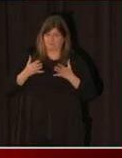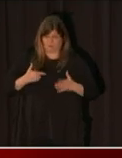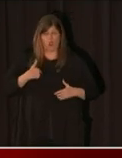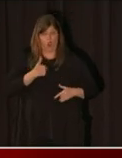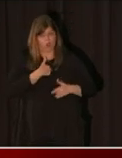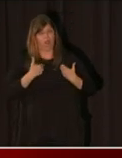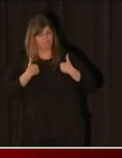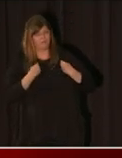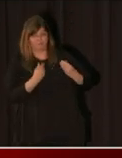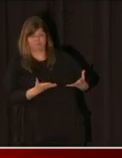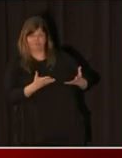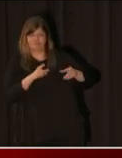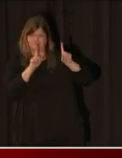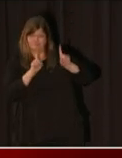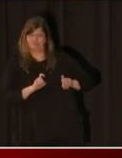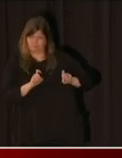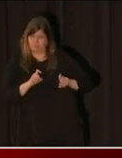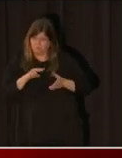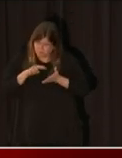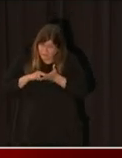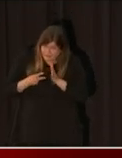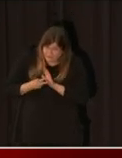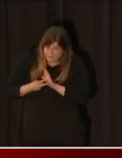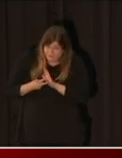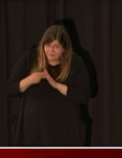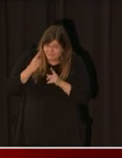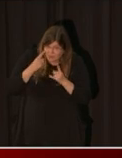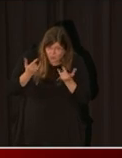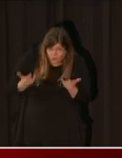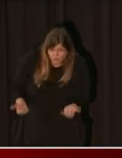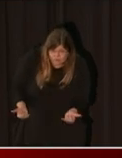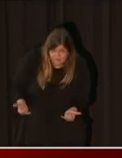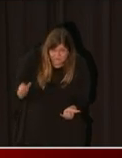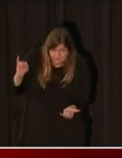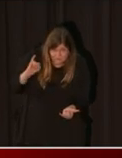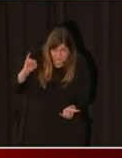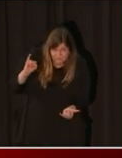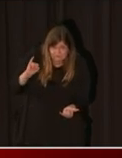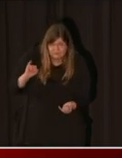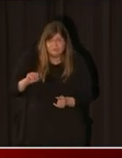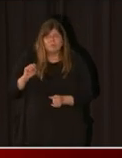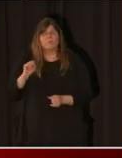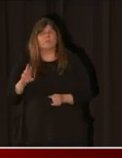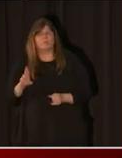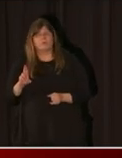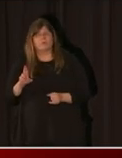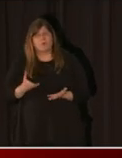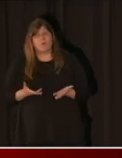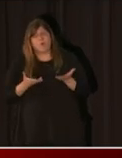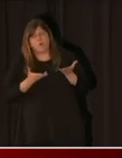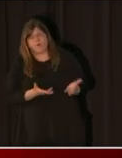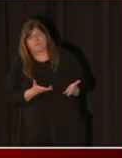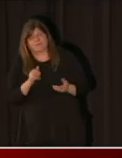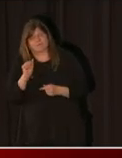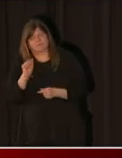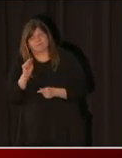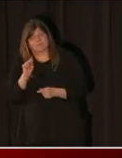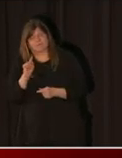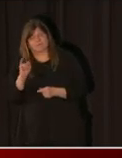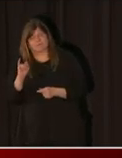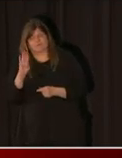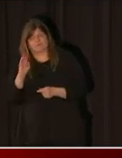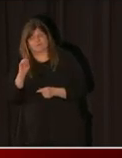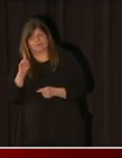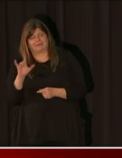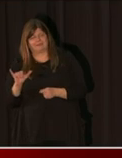current infection, or have they started to offer antibody testing that they are not fully disclosing